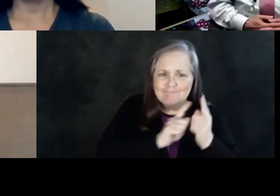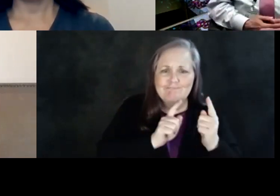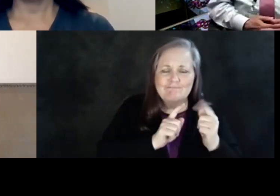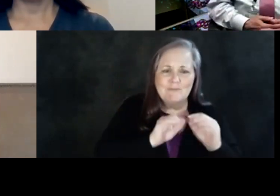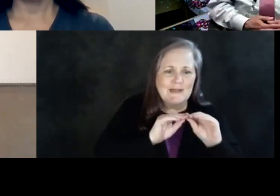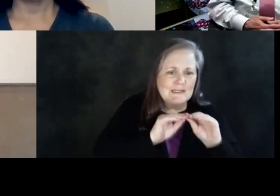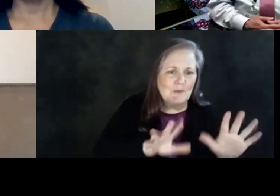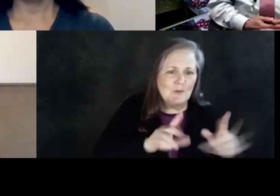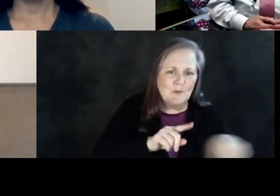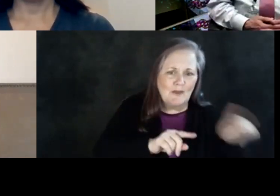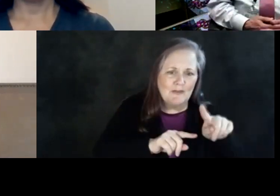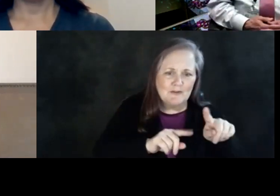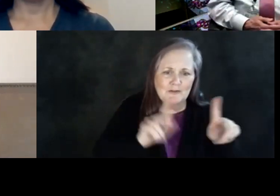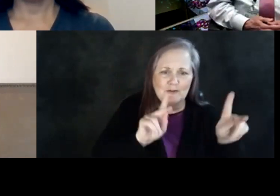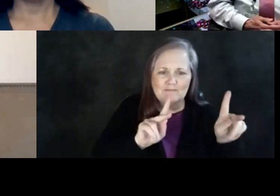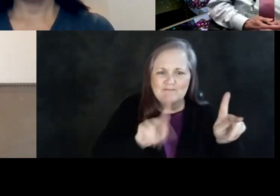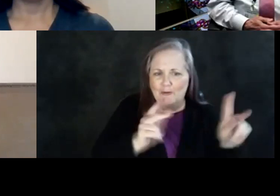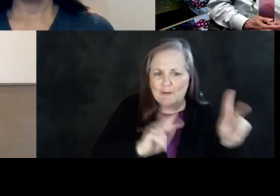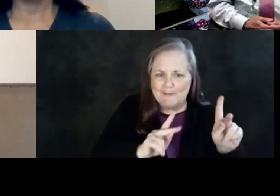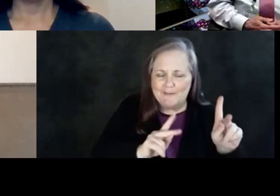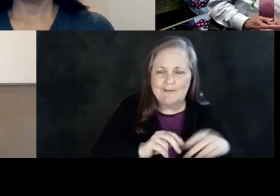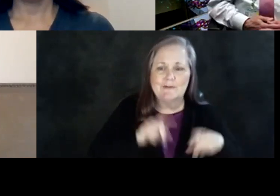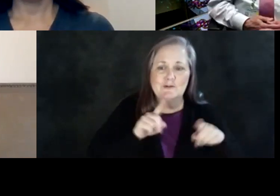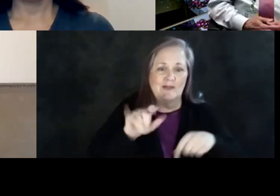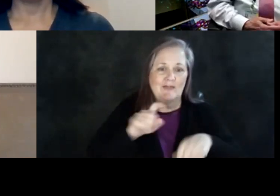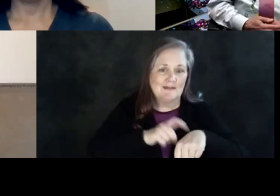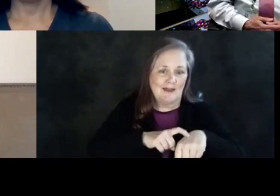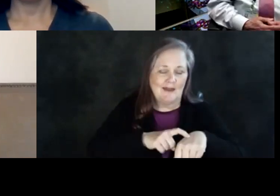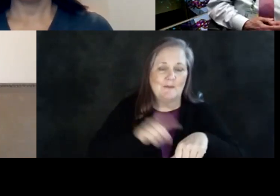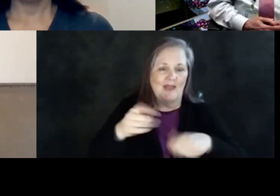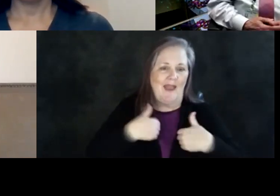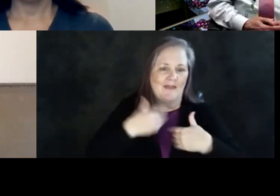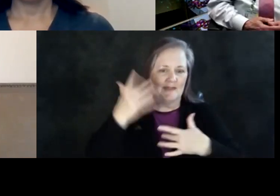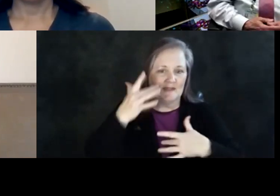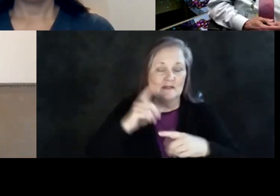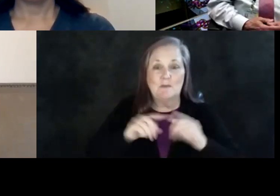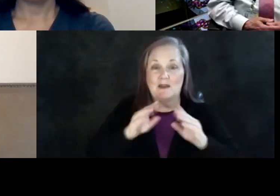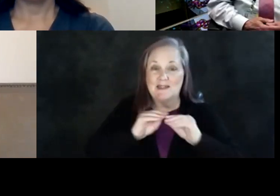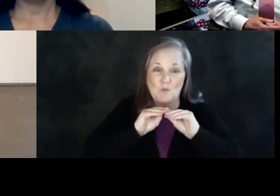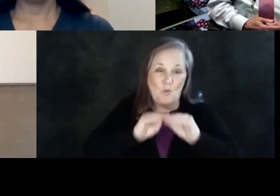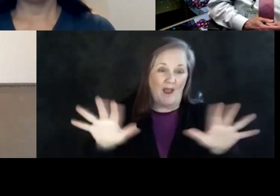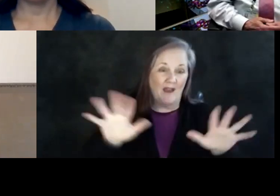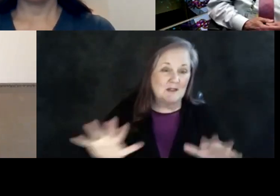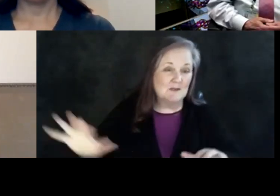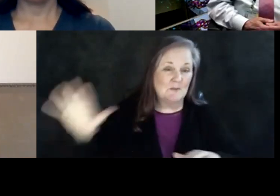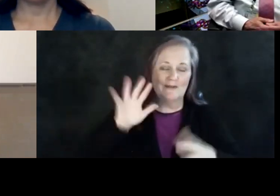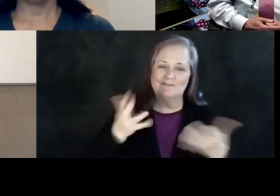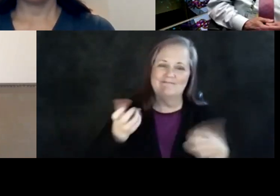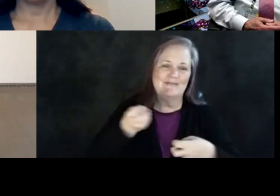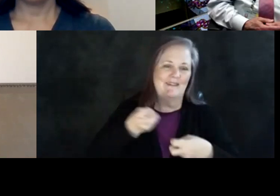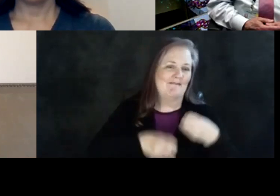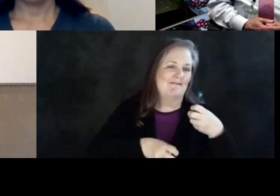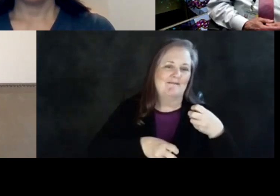exposed as well when during the period that they were infectious. But when it's widespread, it's much more difficult